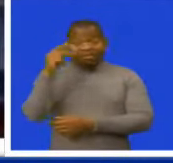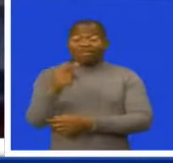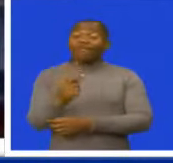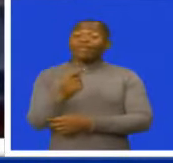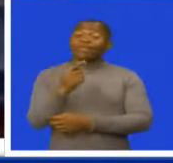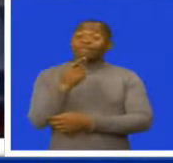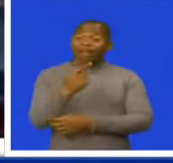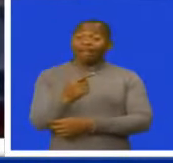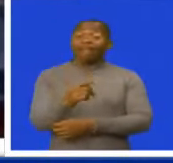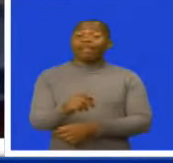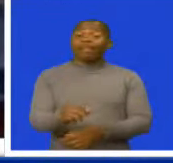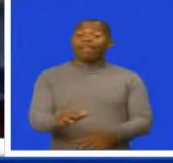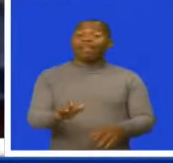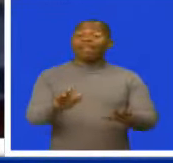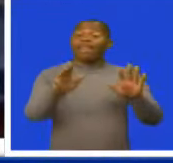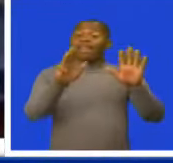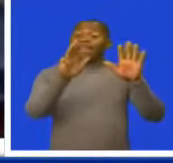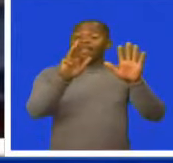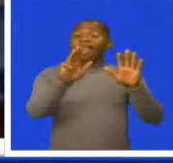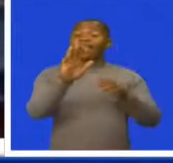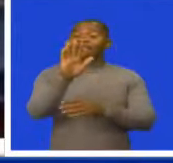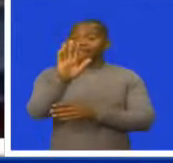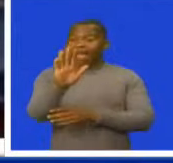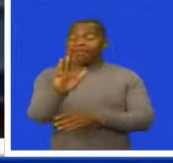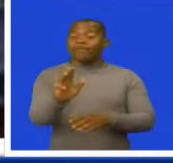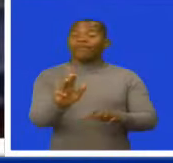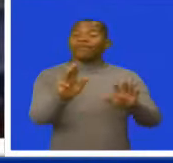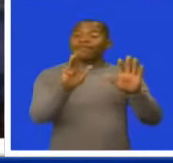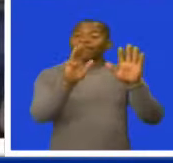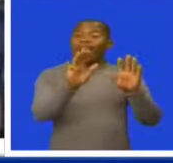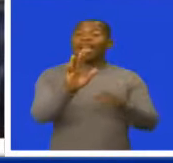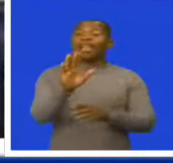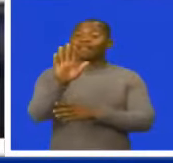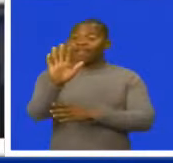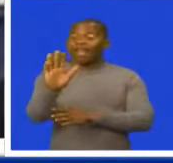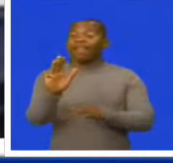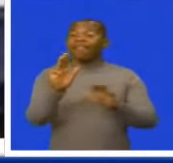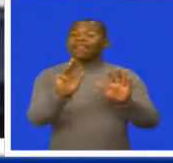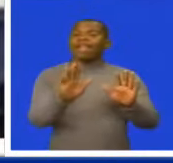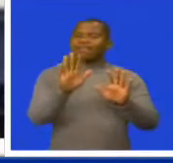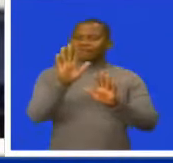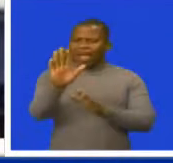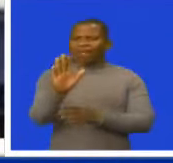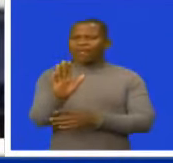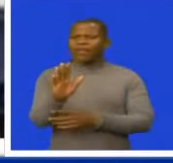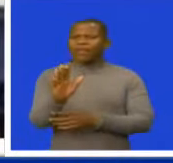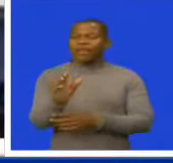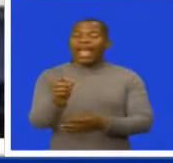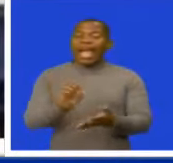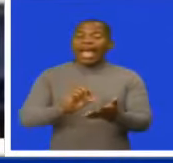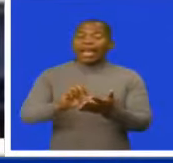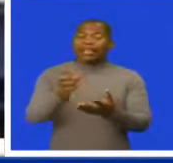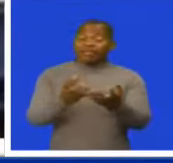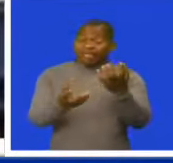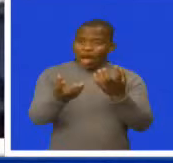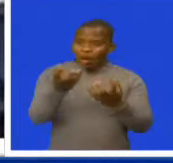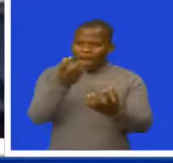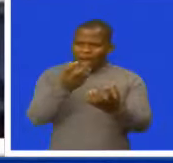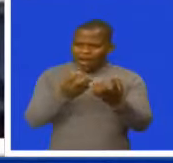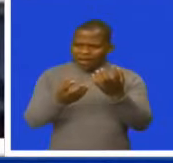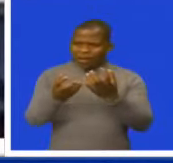95 95 95 vele nje batawugcina sebawendlulile nawo. Ngiyasola ukuthi sitawuthi nasithi 22 vele sitabe